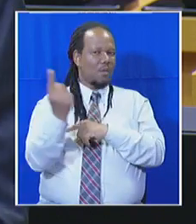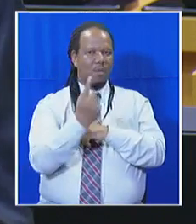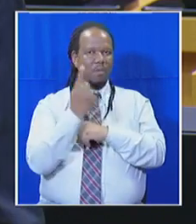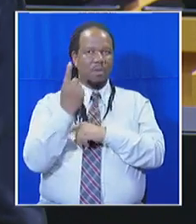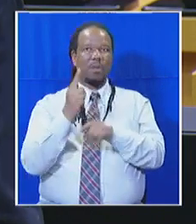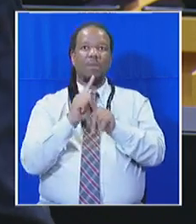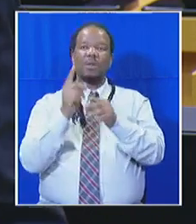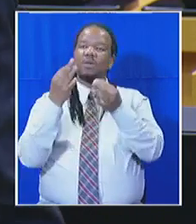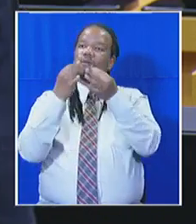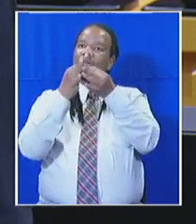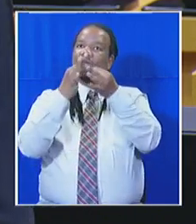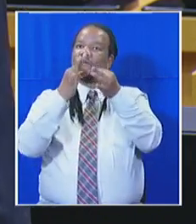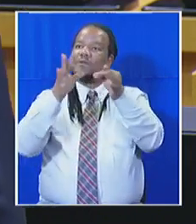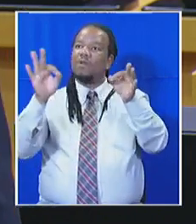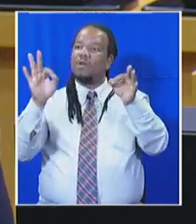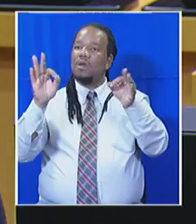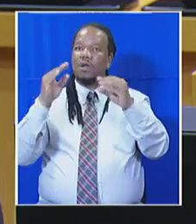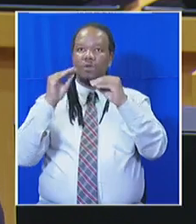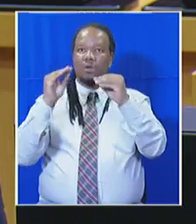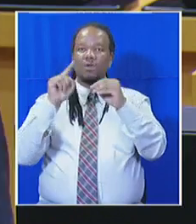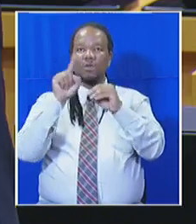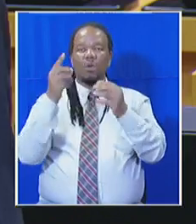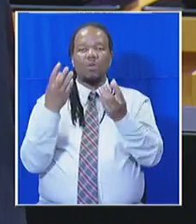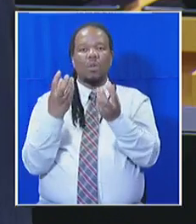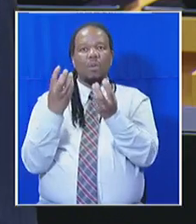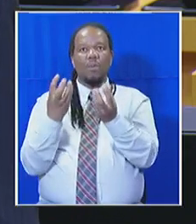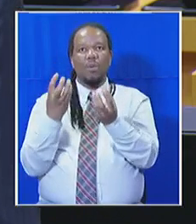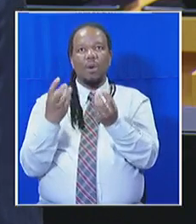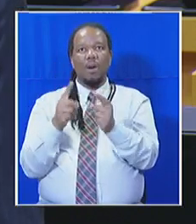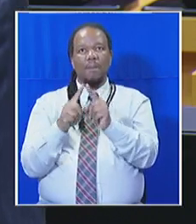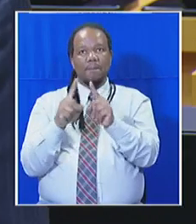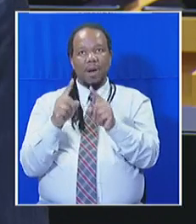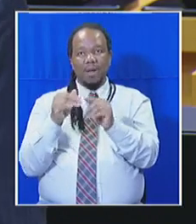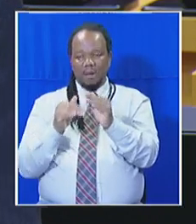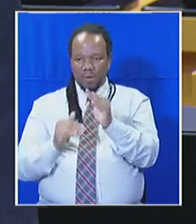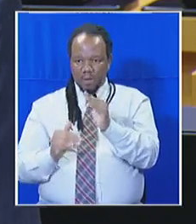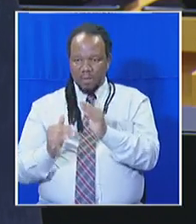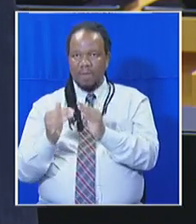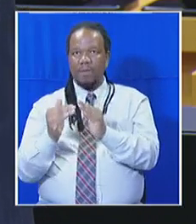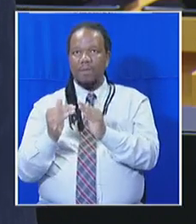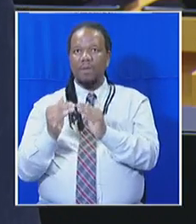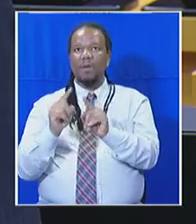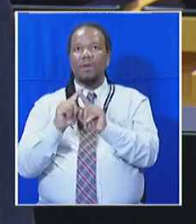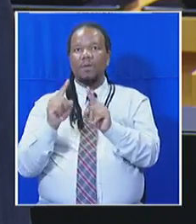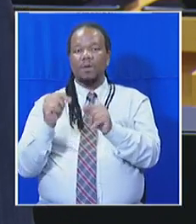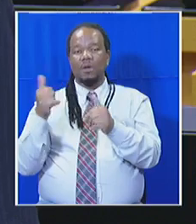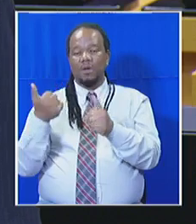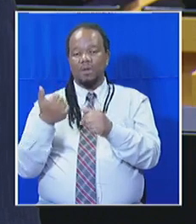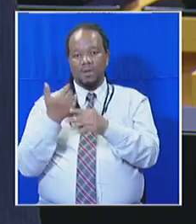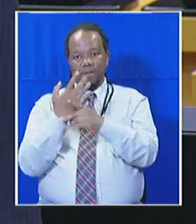higher education for the poor, at least until the attainment of a first tertiary